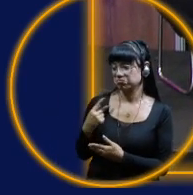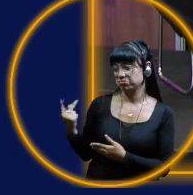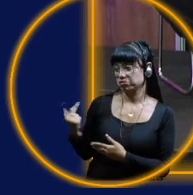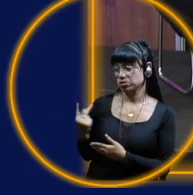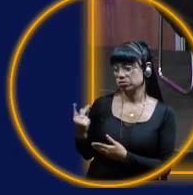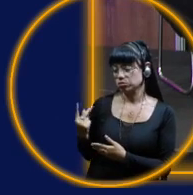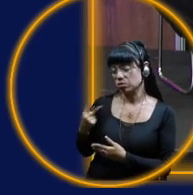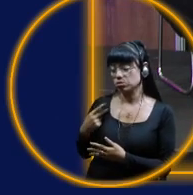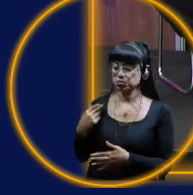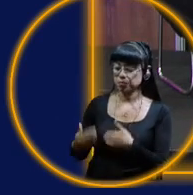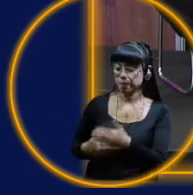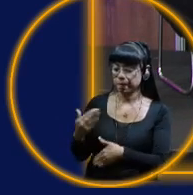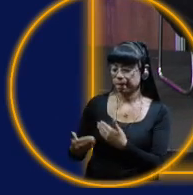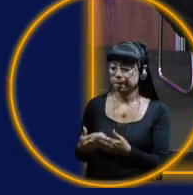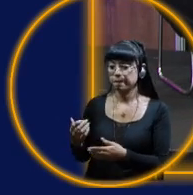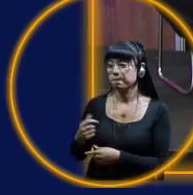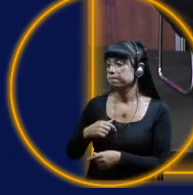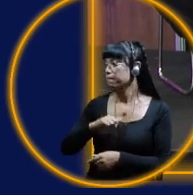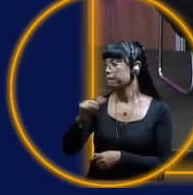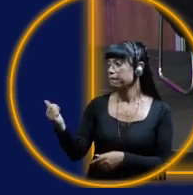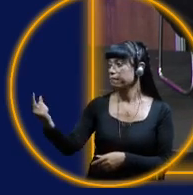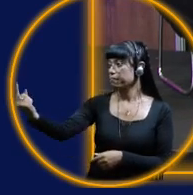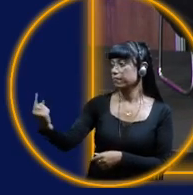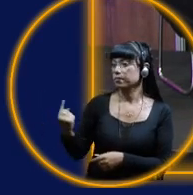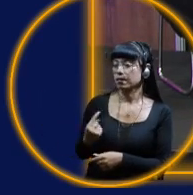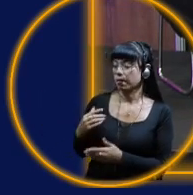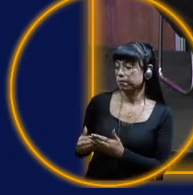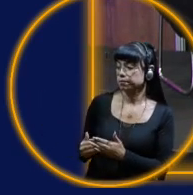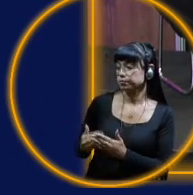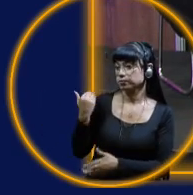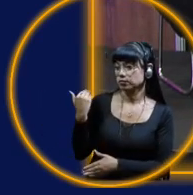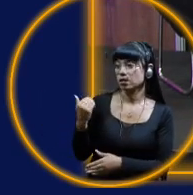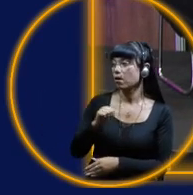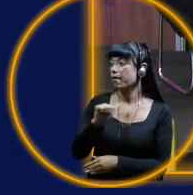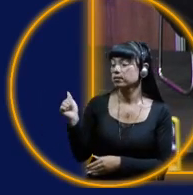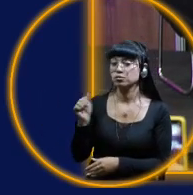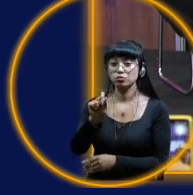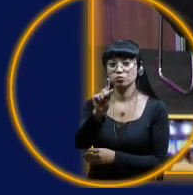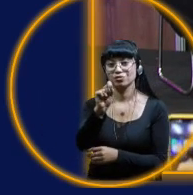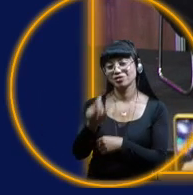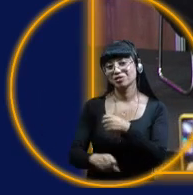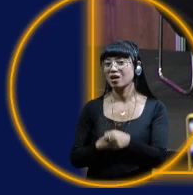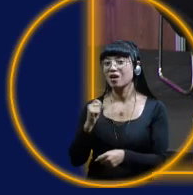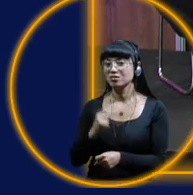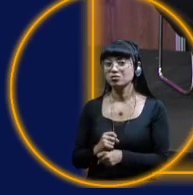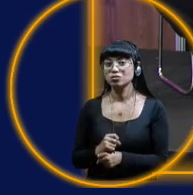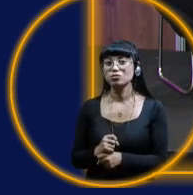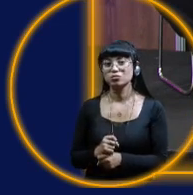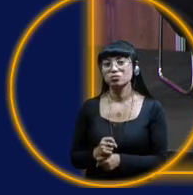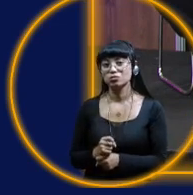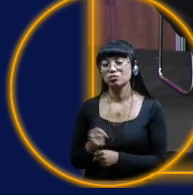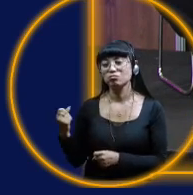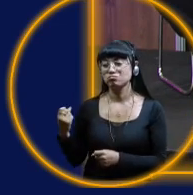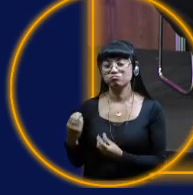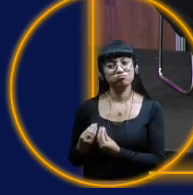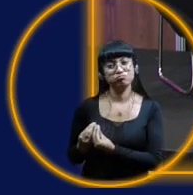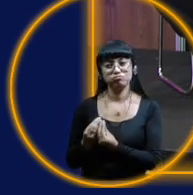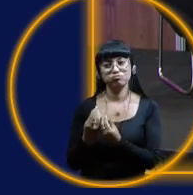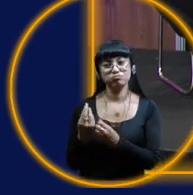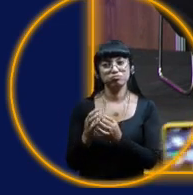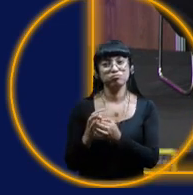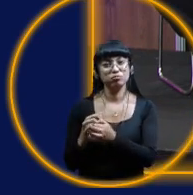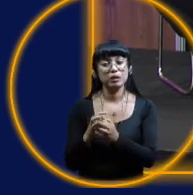and we toured for about 11 years. And we made like 5 albums in that band, and